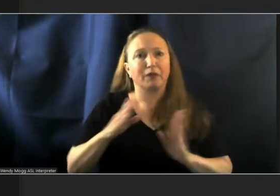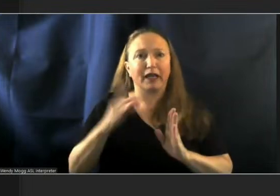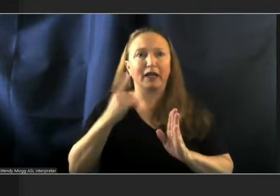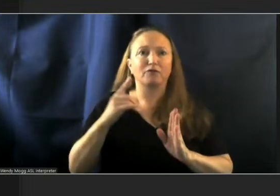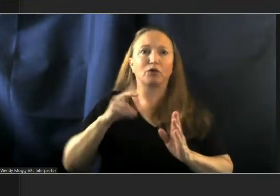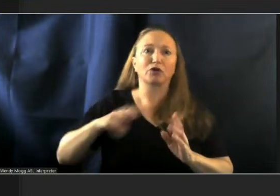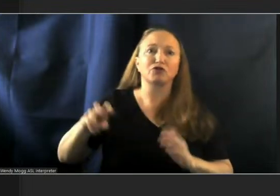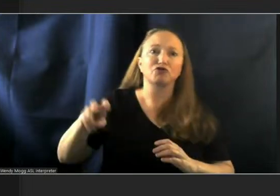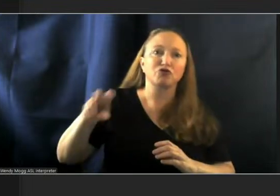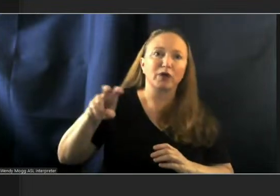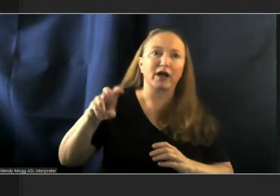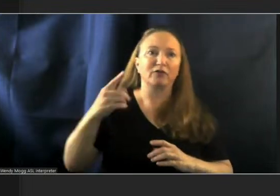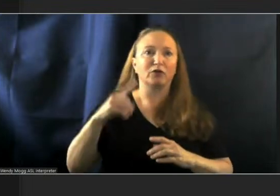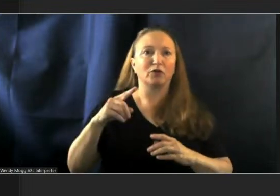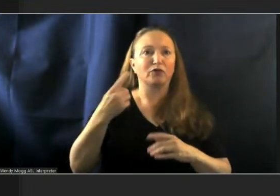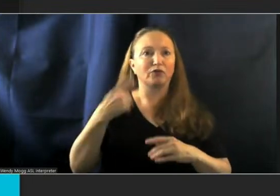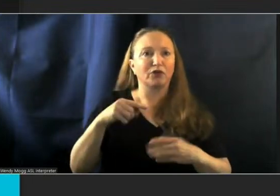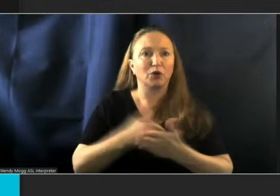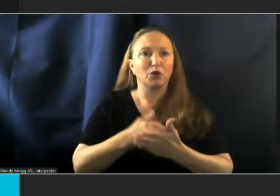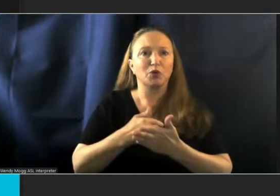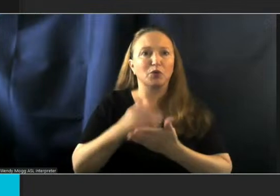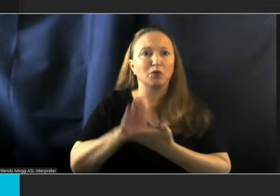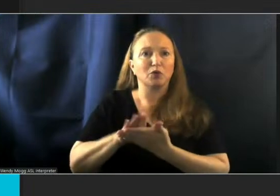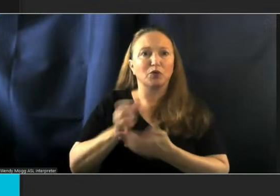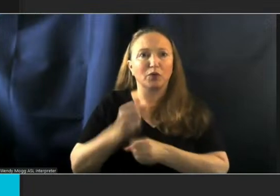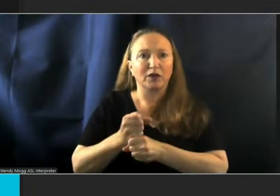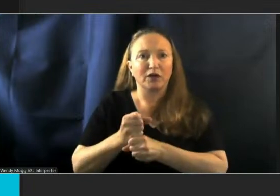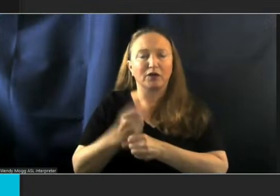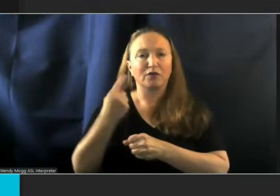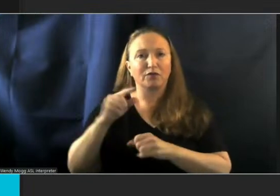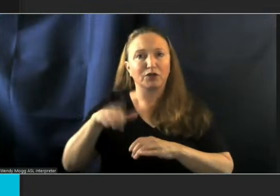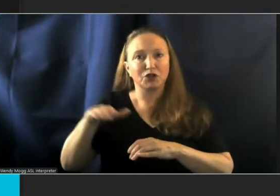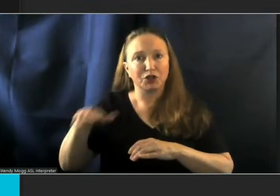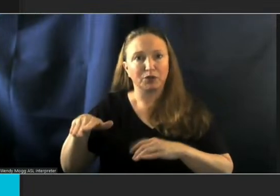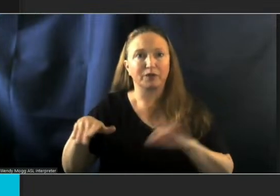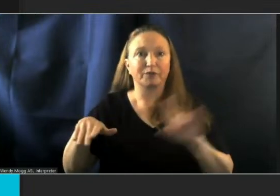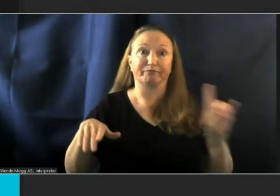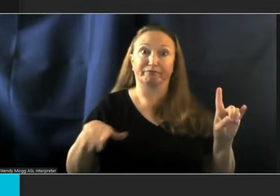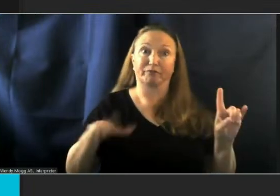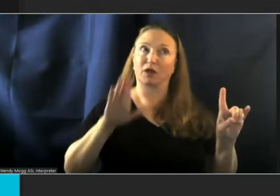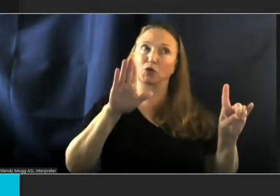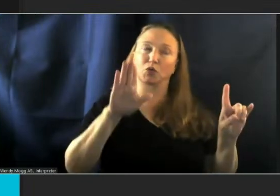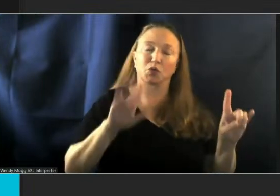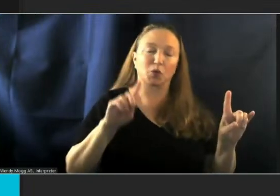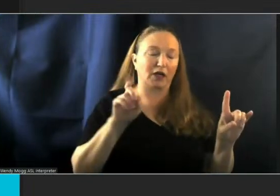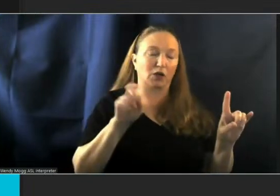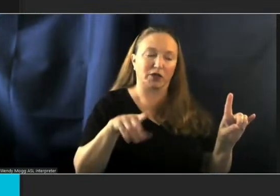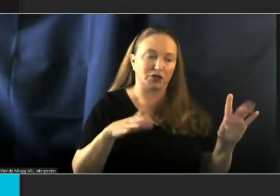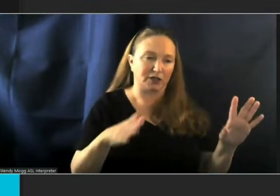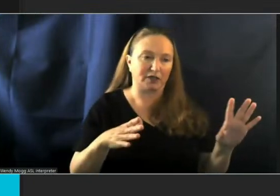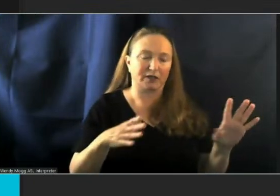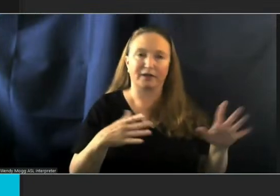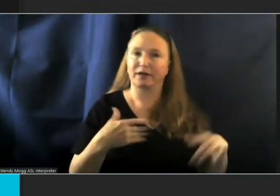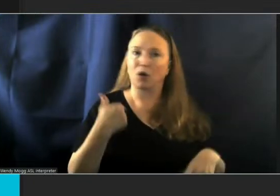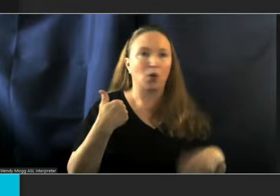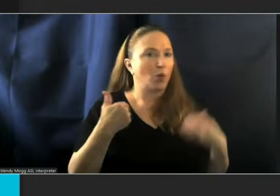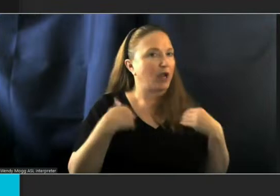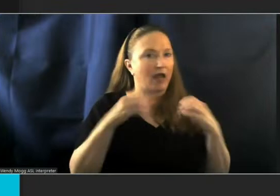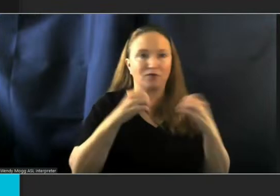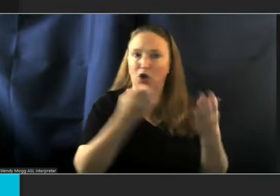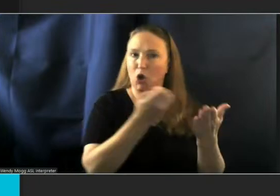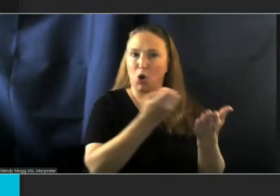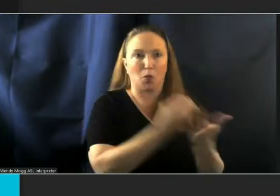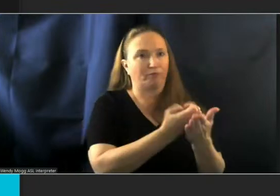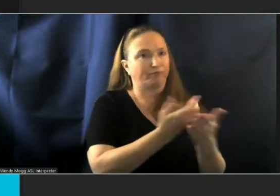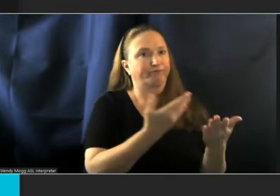with unvaccinated children. Yeah, this is it's a great question. Thank you. We don't have any evidence that the Delta